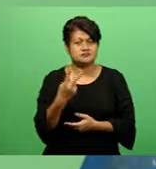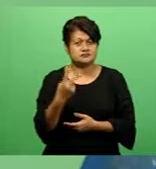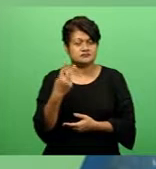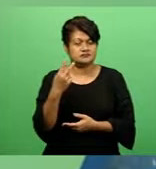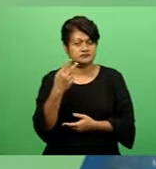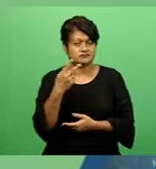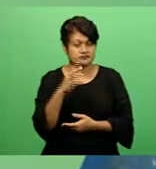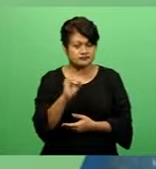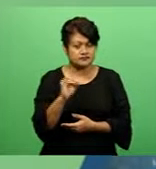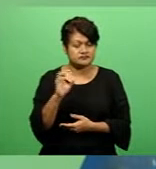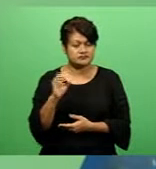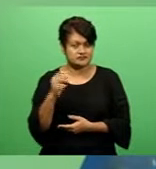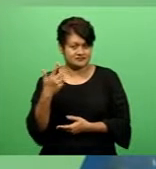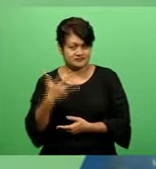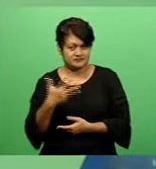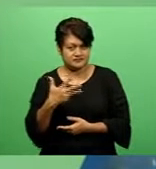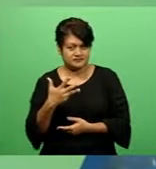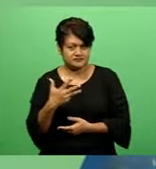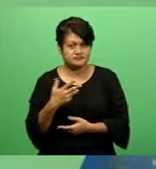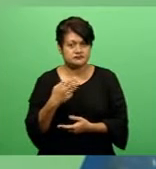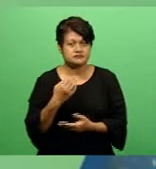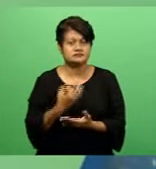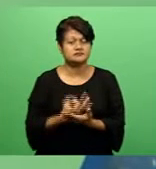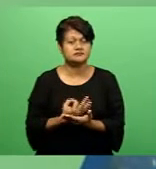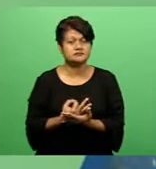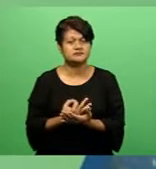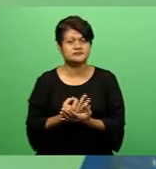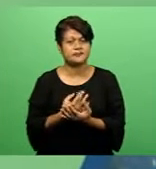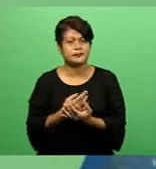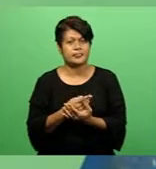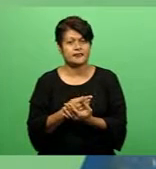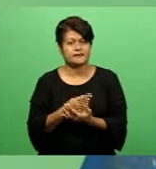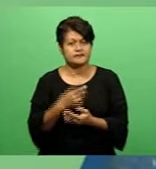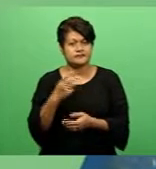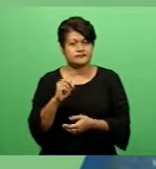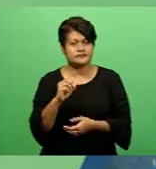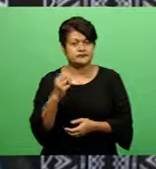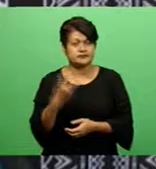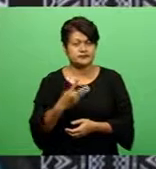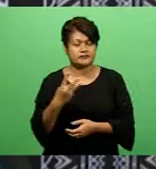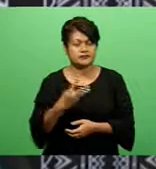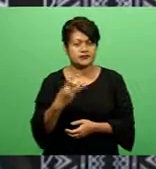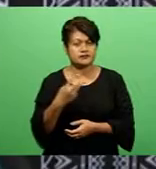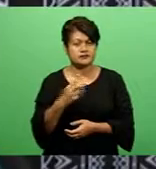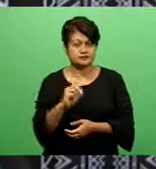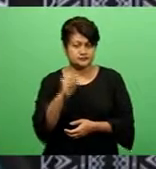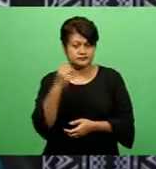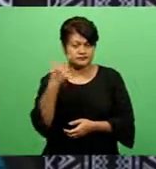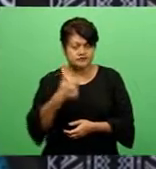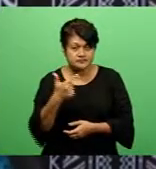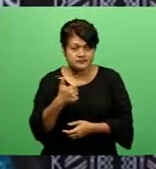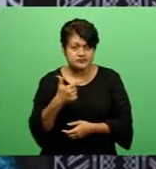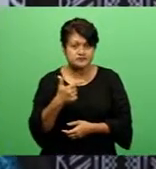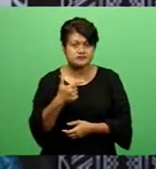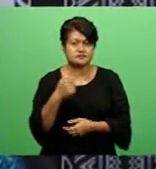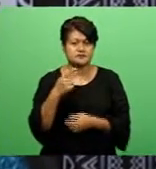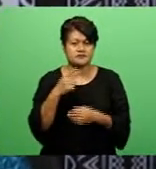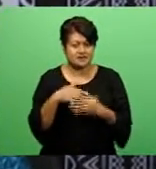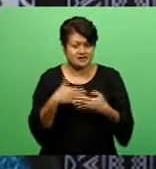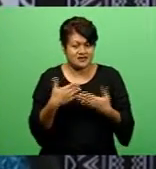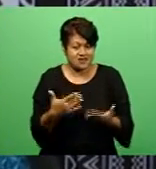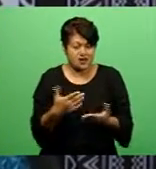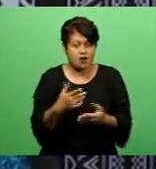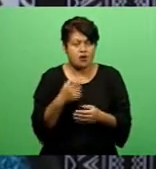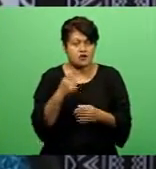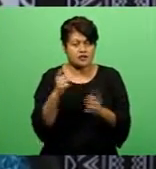The first financial report by the company for the years 2013 to 2017 was tabled today in the first annual